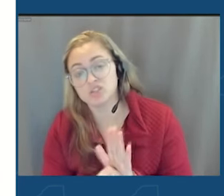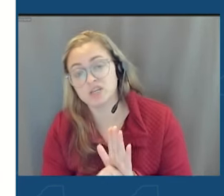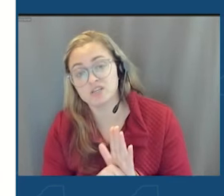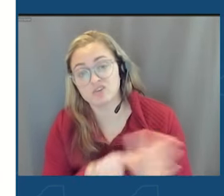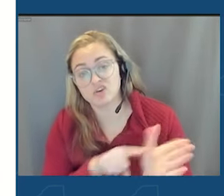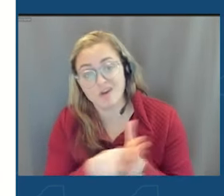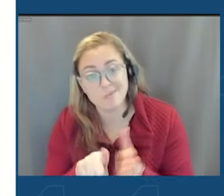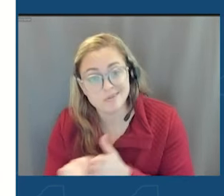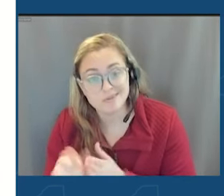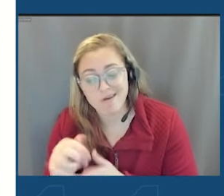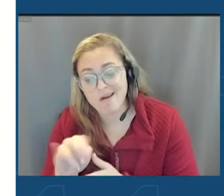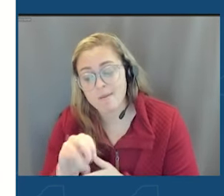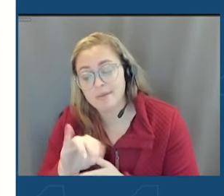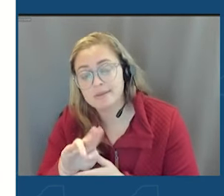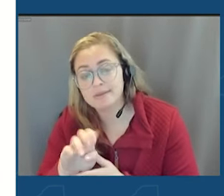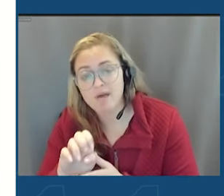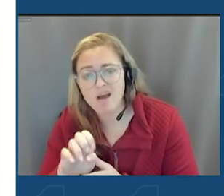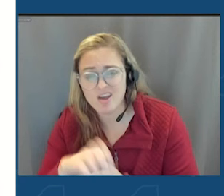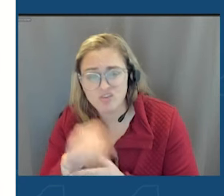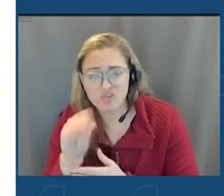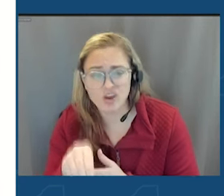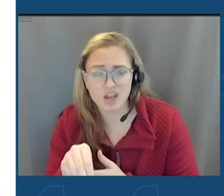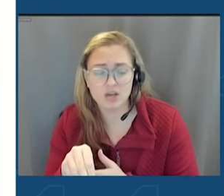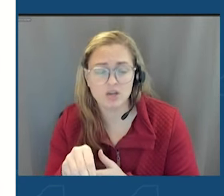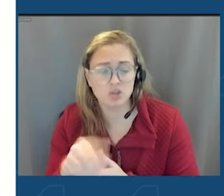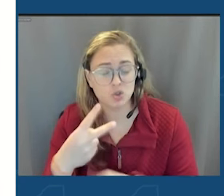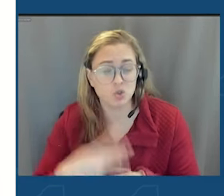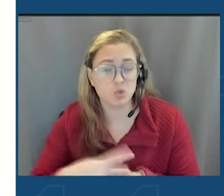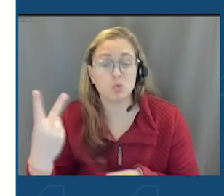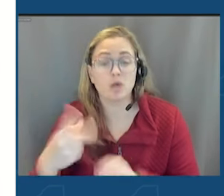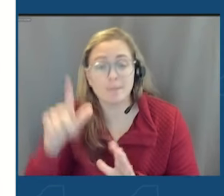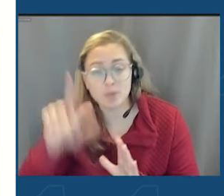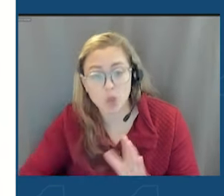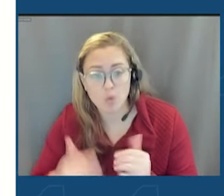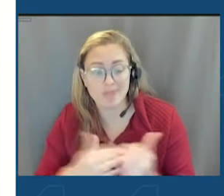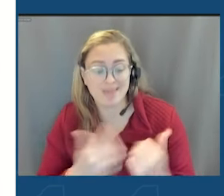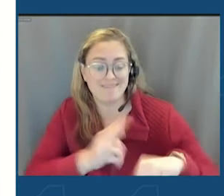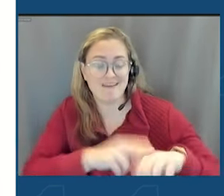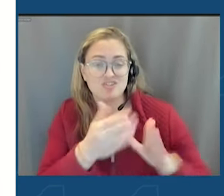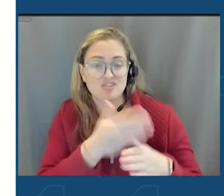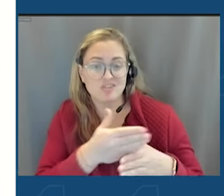New York State's homicide rate is almost 2 times lower than the national average.